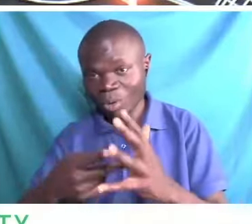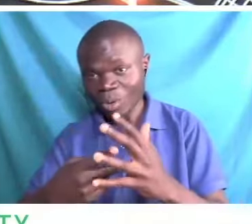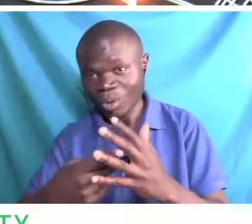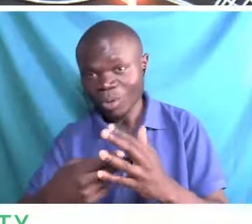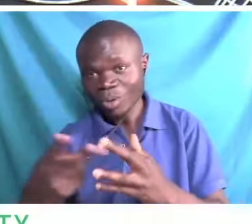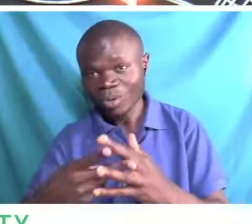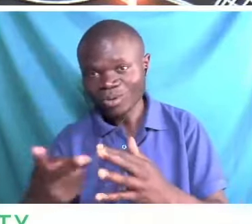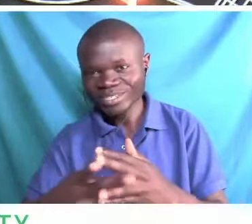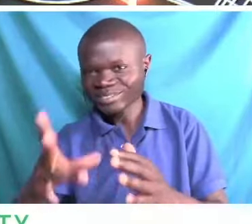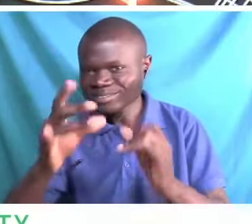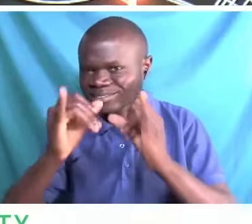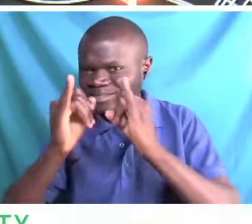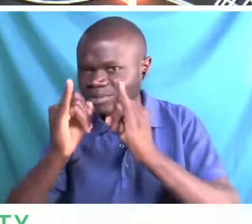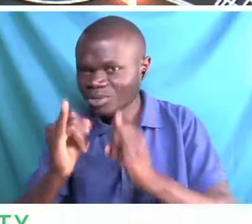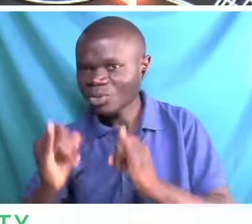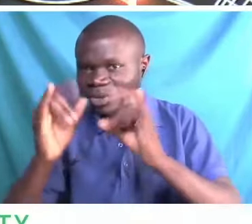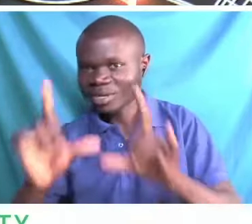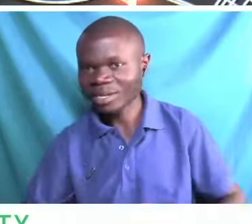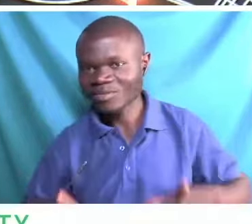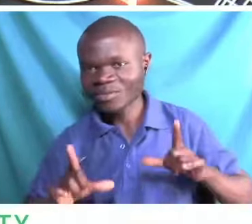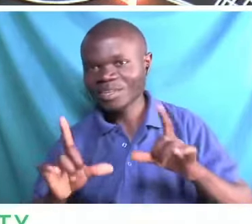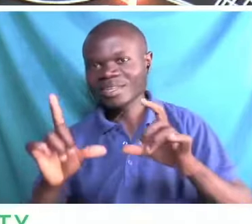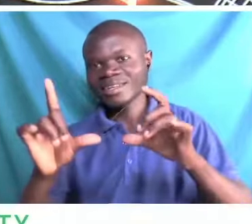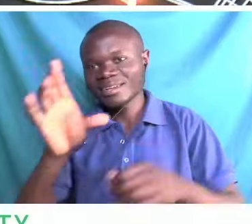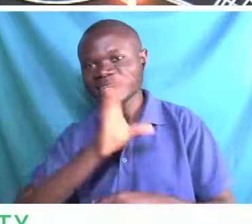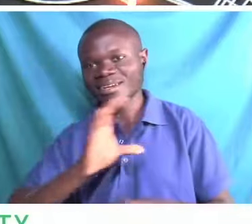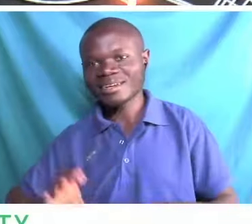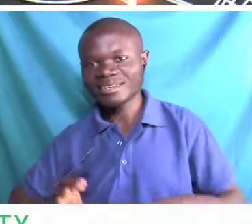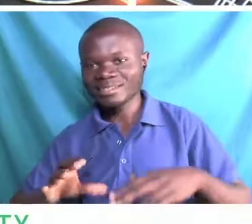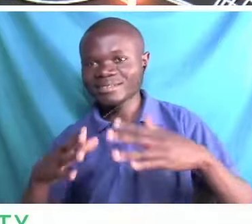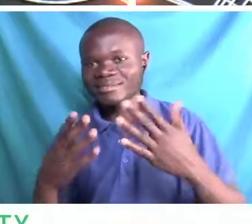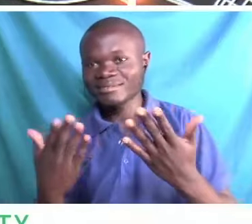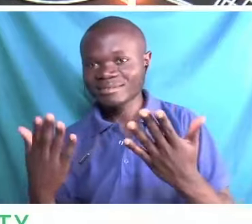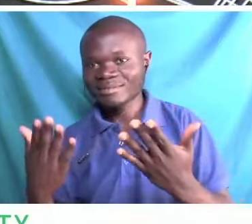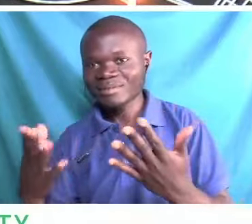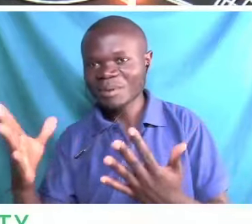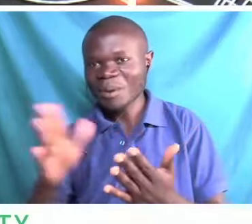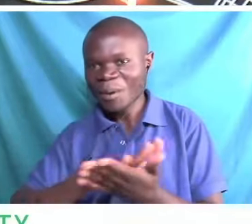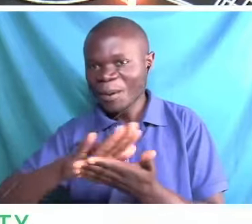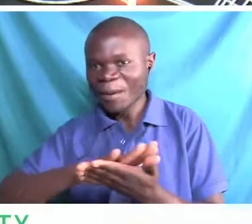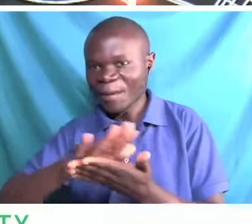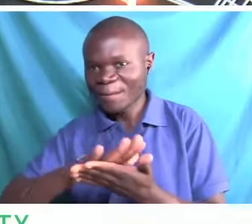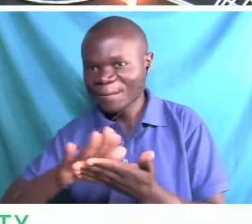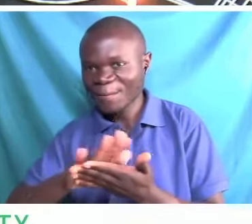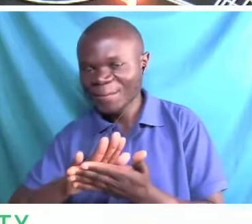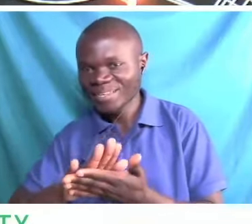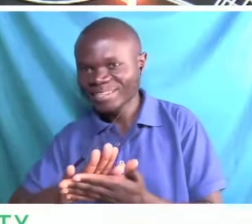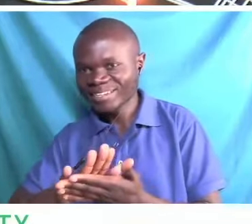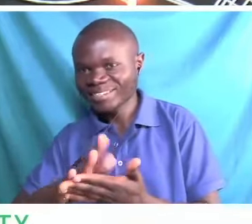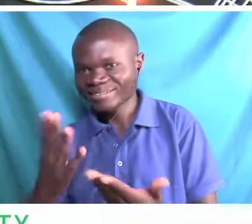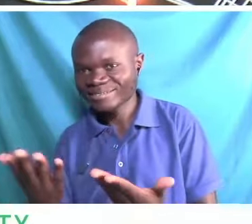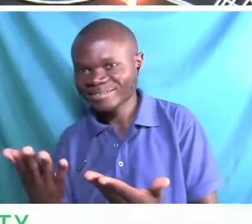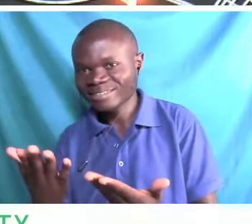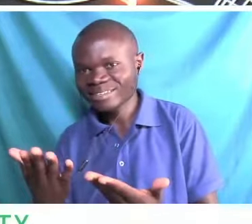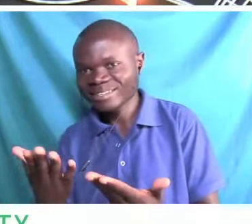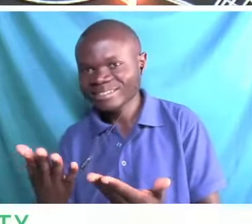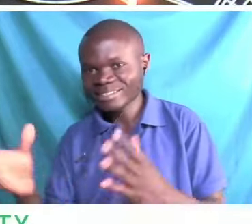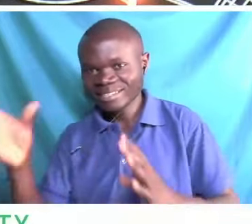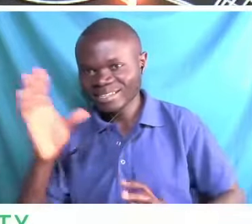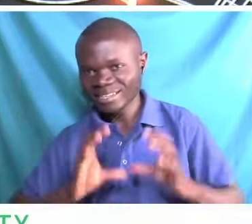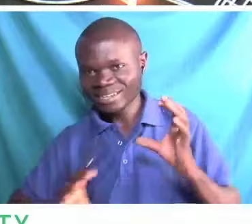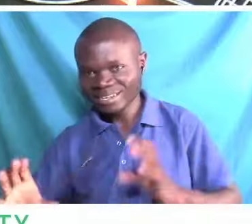that new life in Christ is basically marked by the character